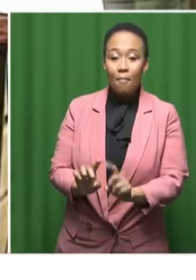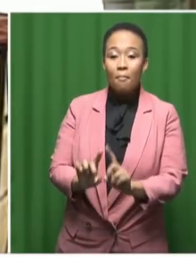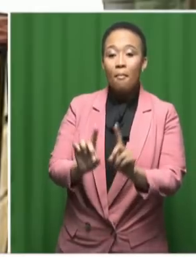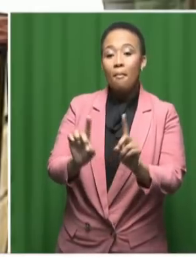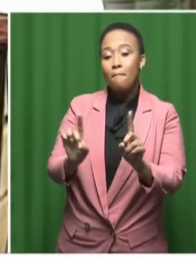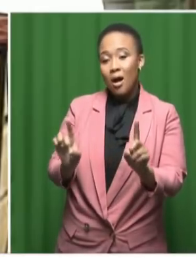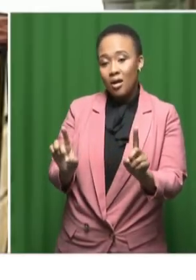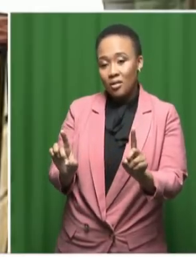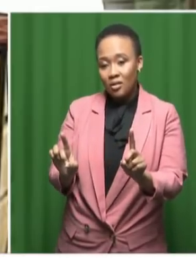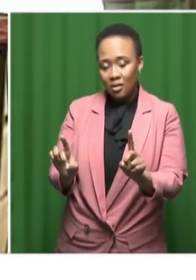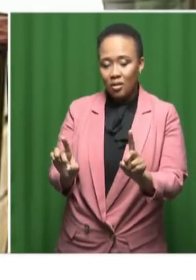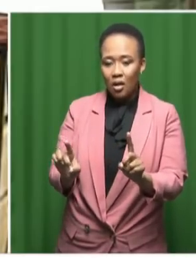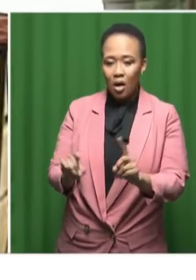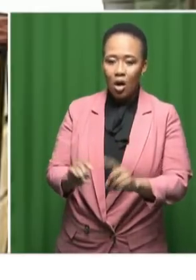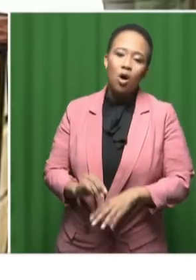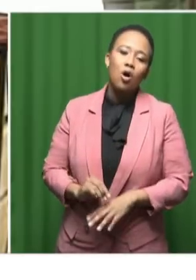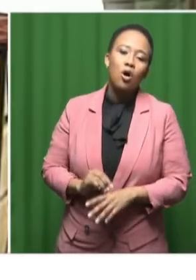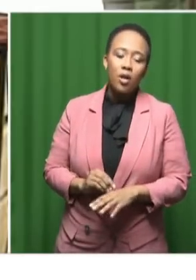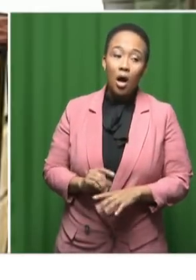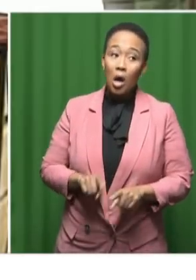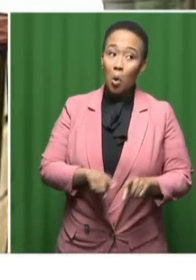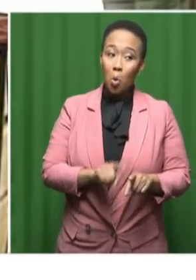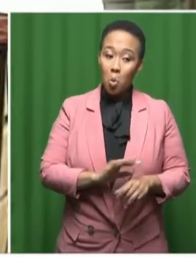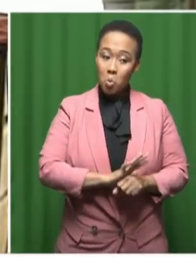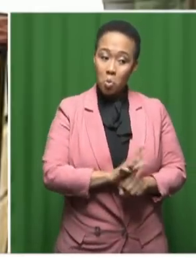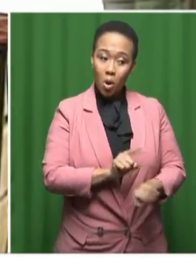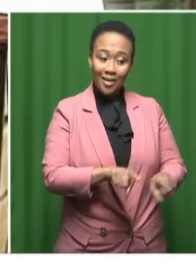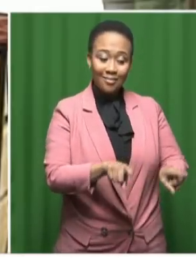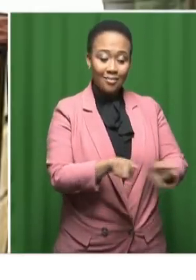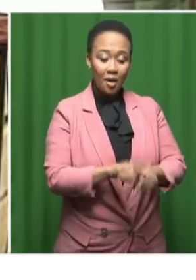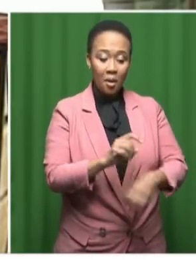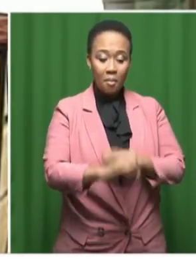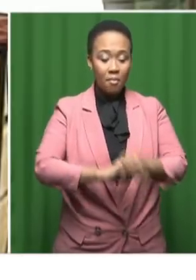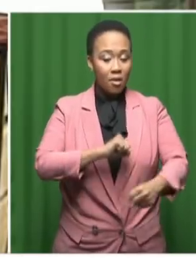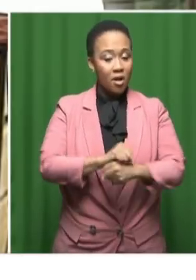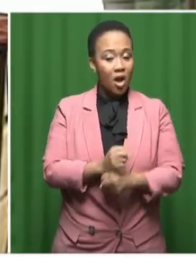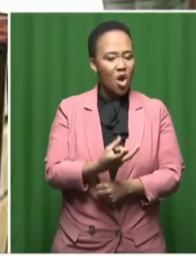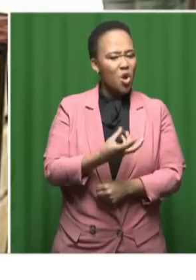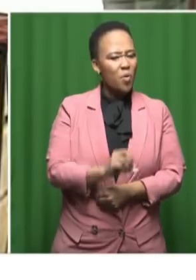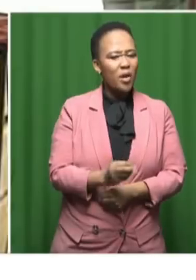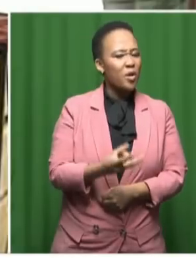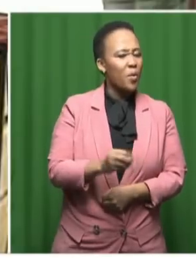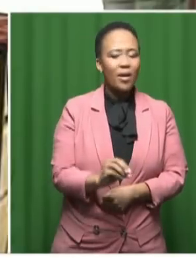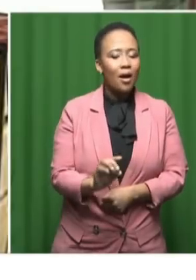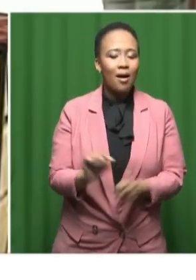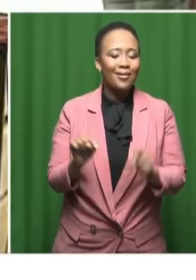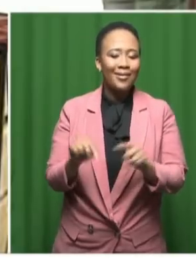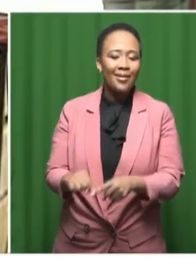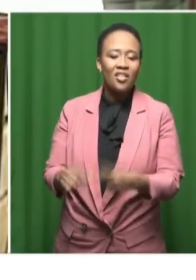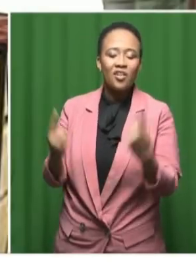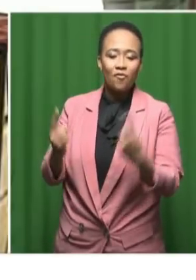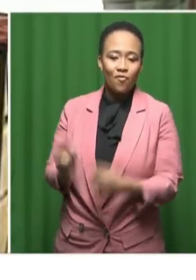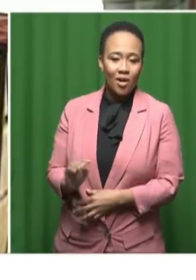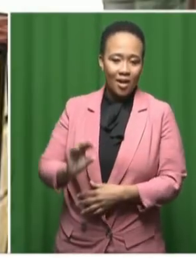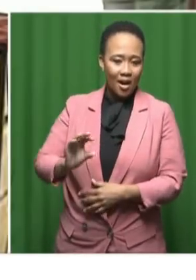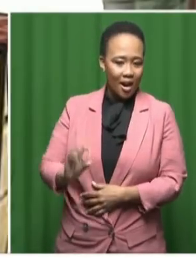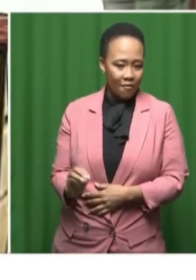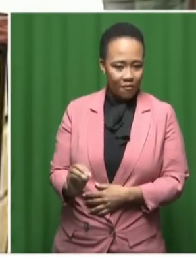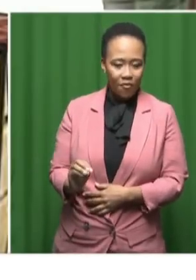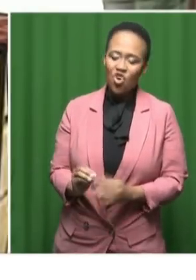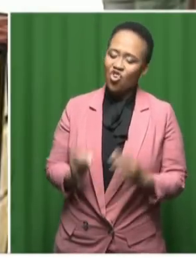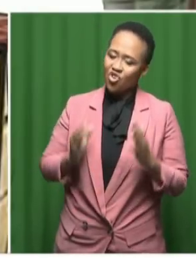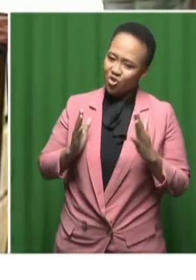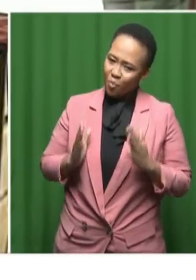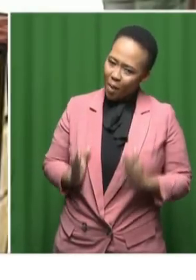novel like the way it was in 2020. Science knows about it. There's a lot of immunity against